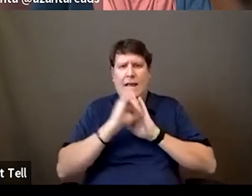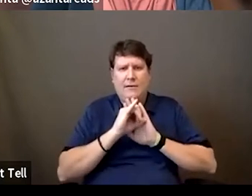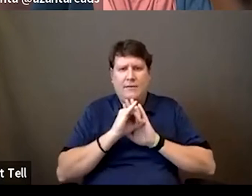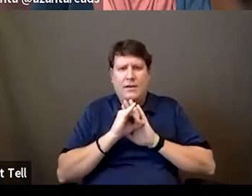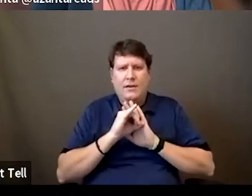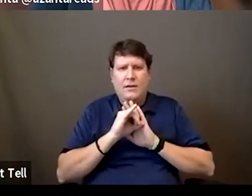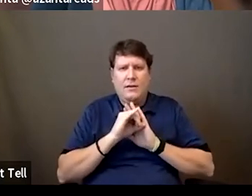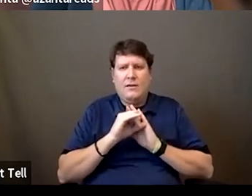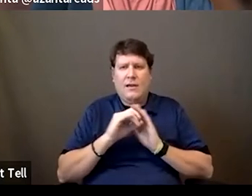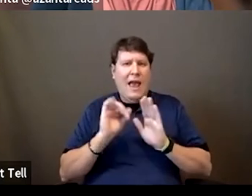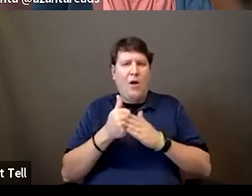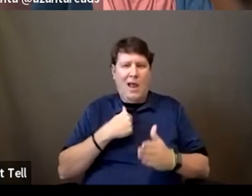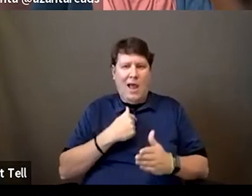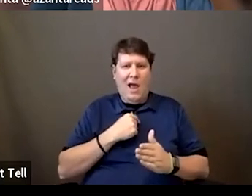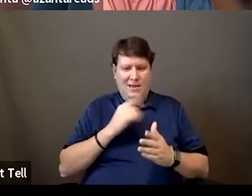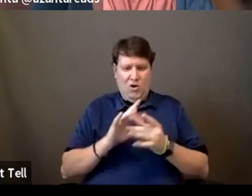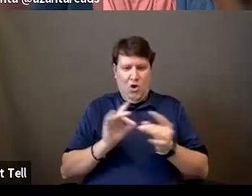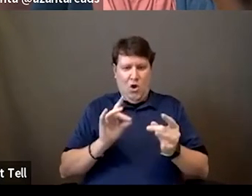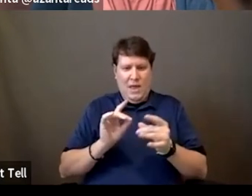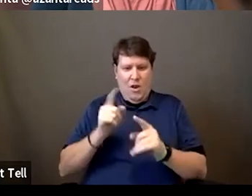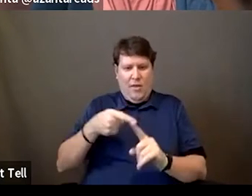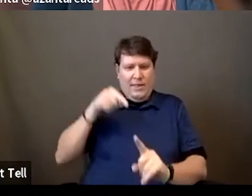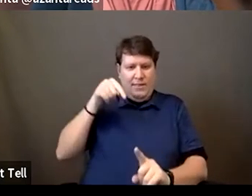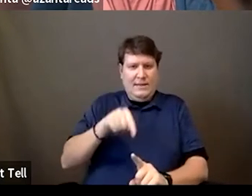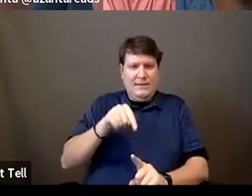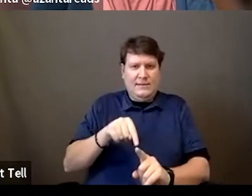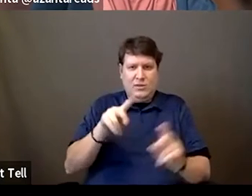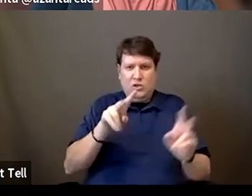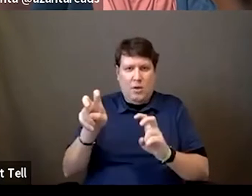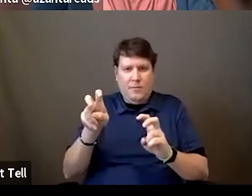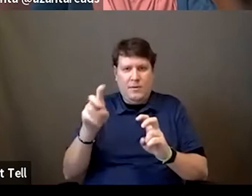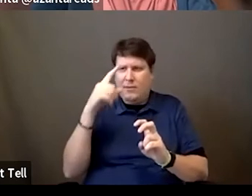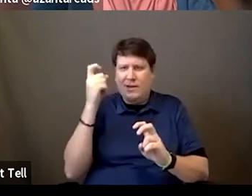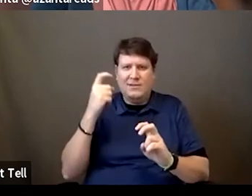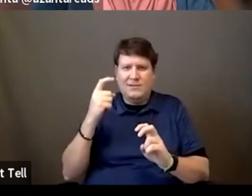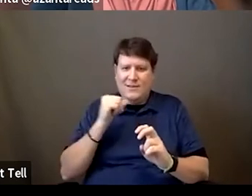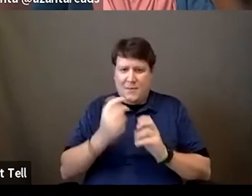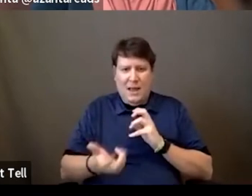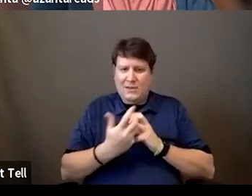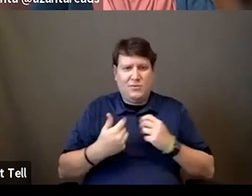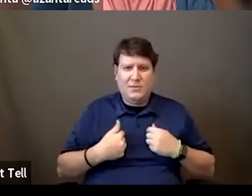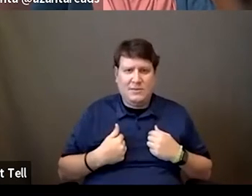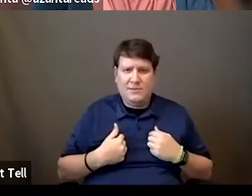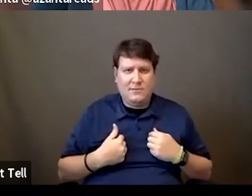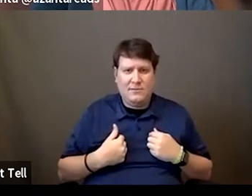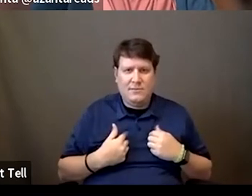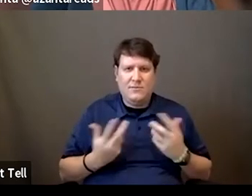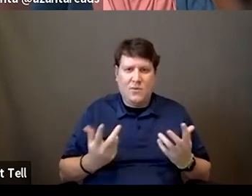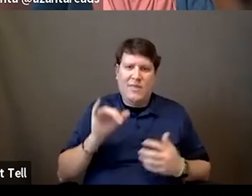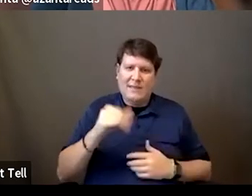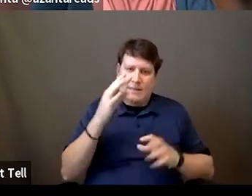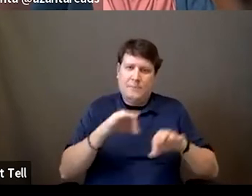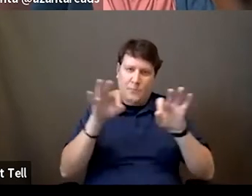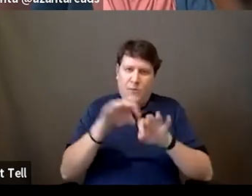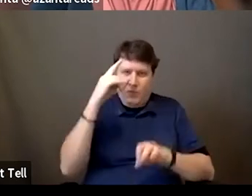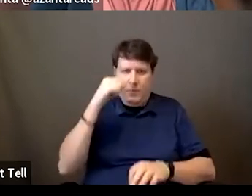in a way that is authentic and true to the identities being talked about in that book. That for me is a big thing. Also,